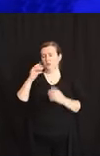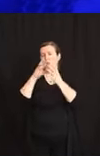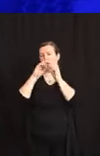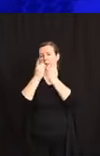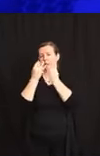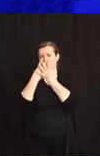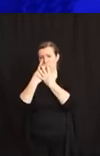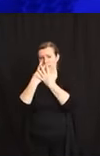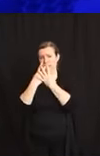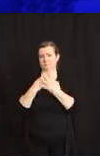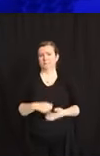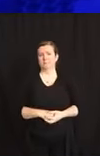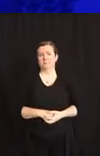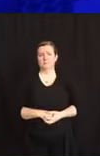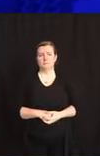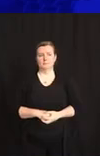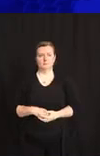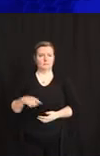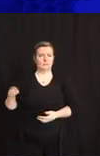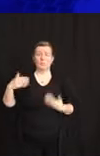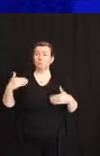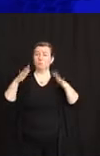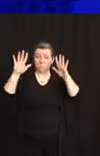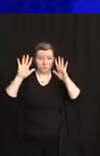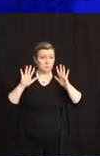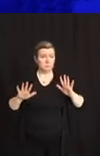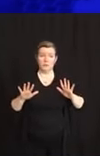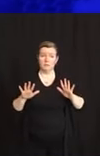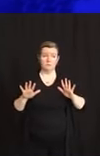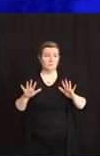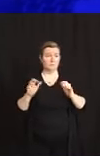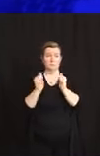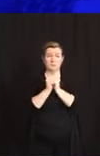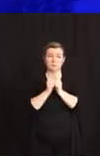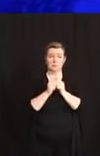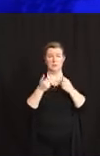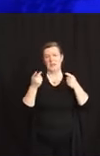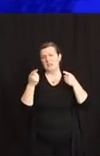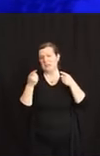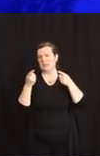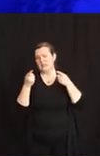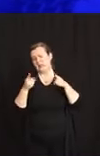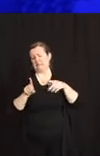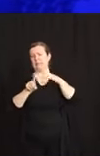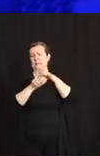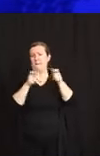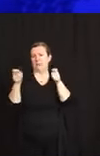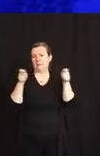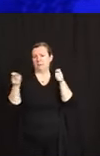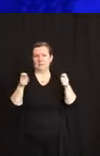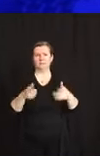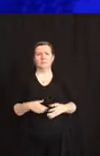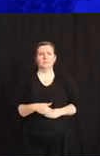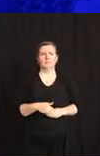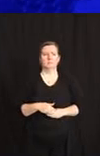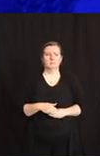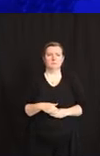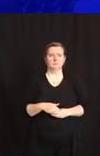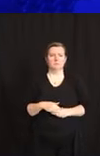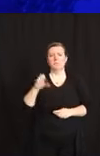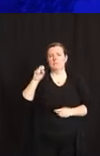been phenomenal every step of the way on our incident management team, all at Secaucus, Edison, now Atlantic City.